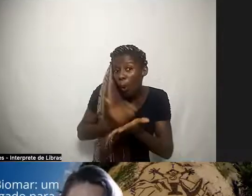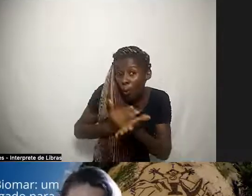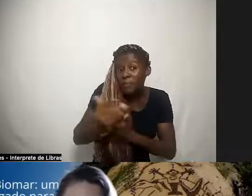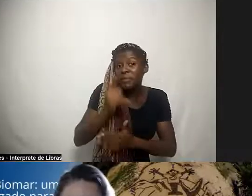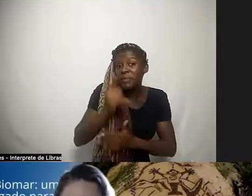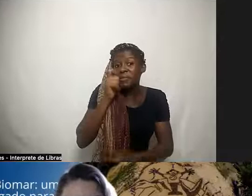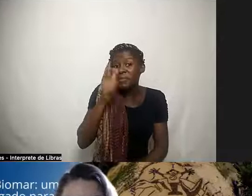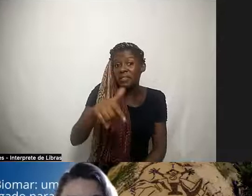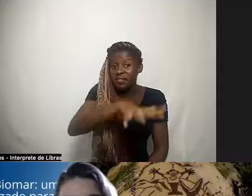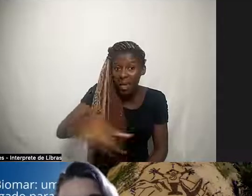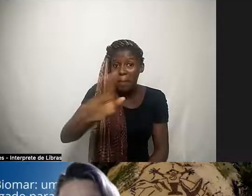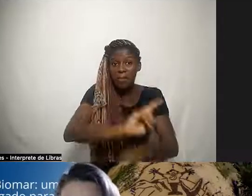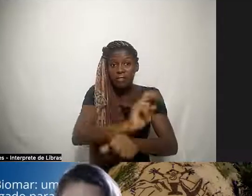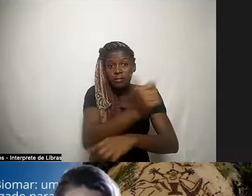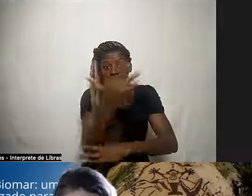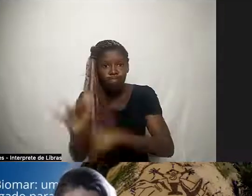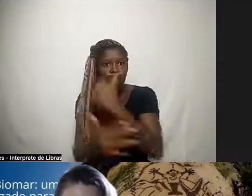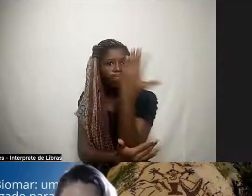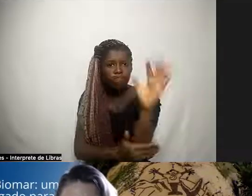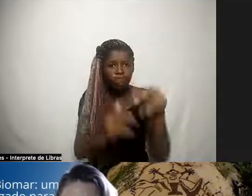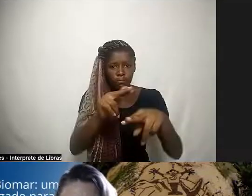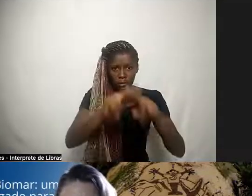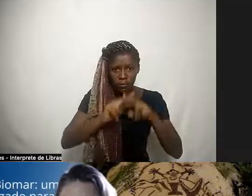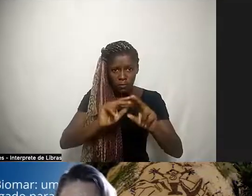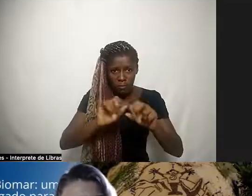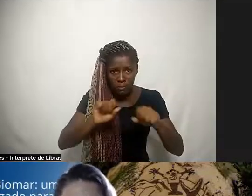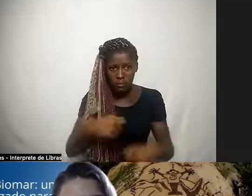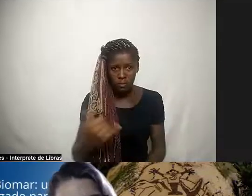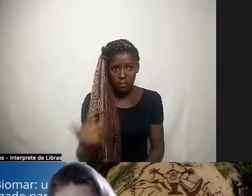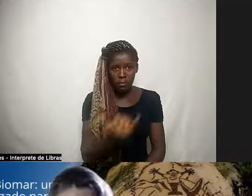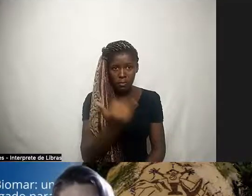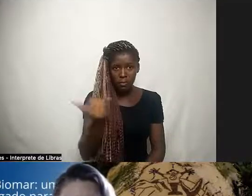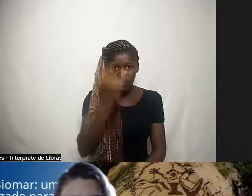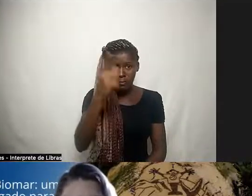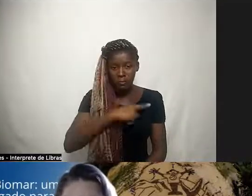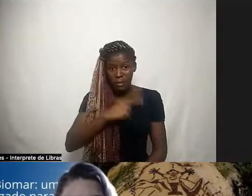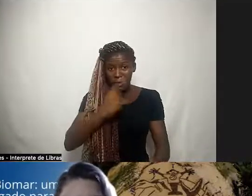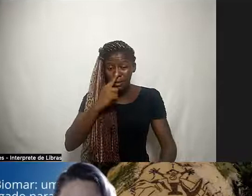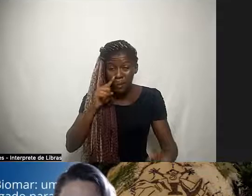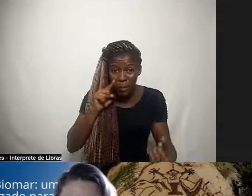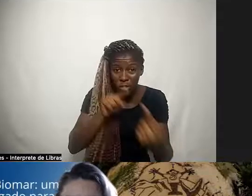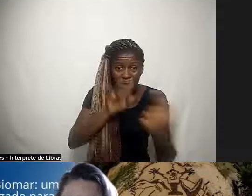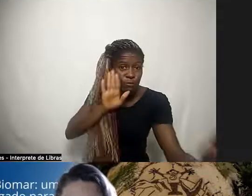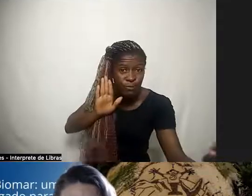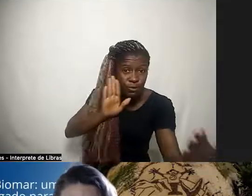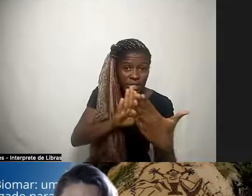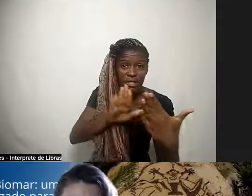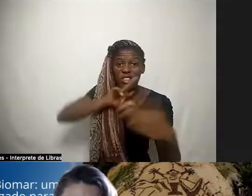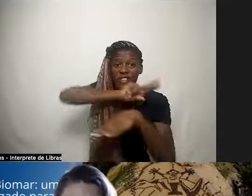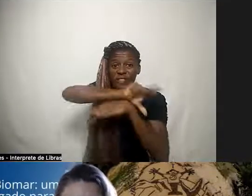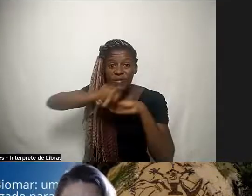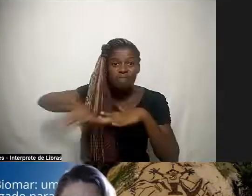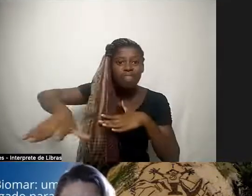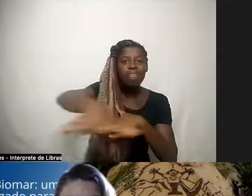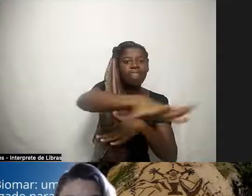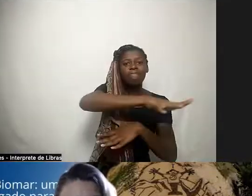This is the media that's going to take the information about the ocean to the general public. So it's important to be aligned and close to